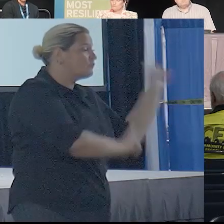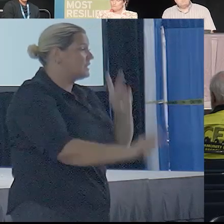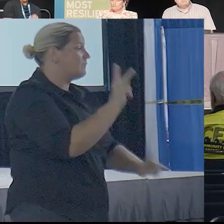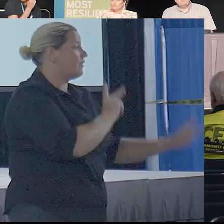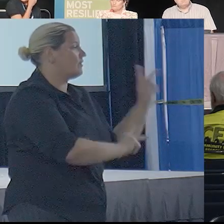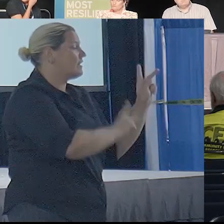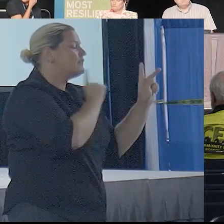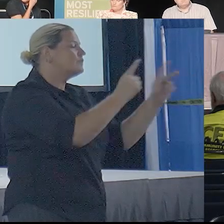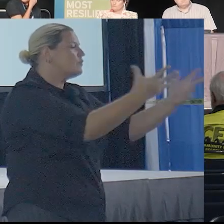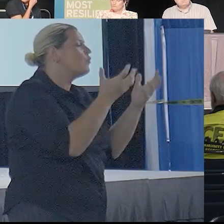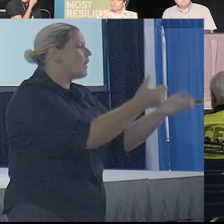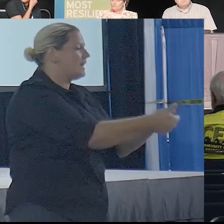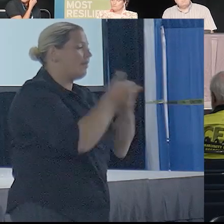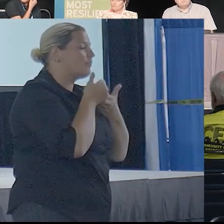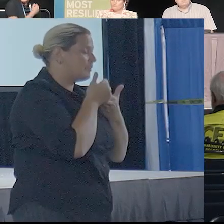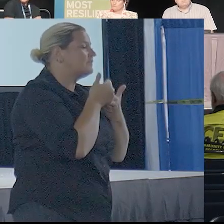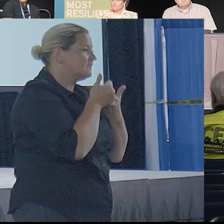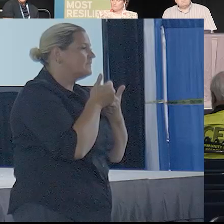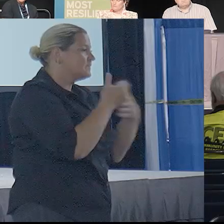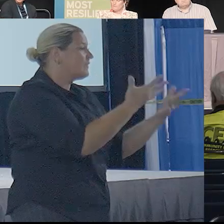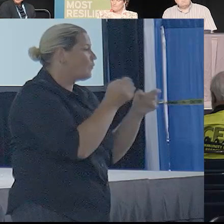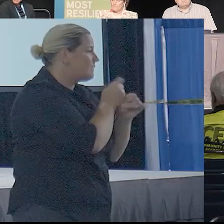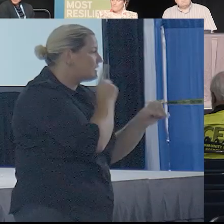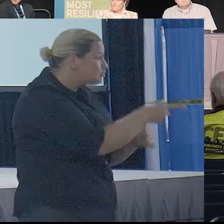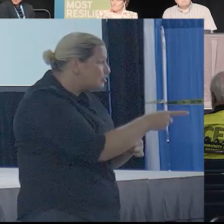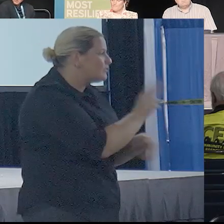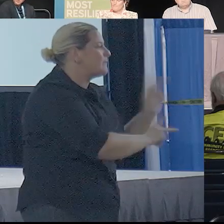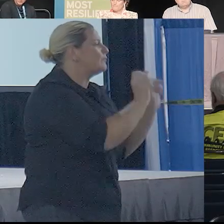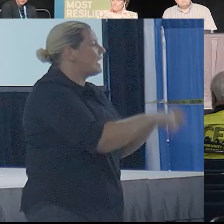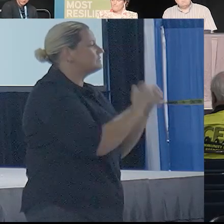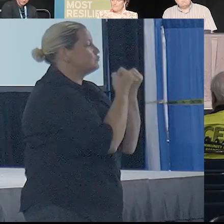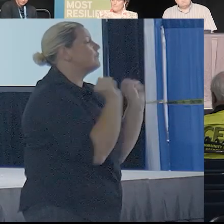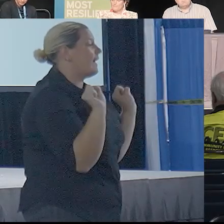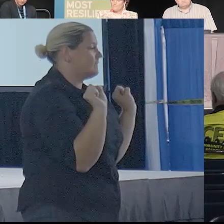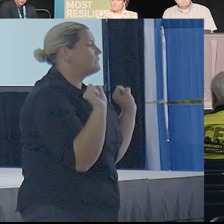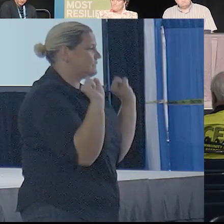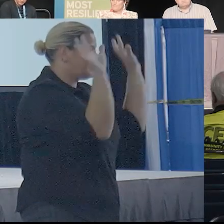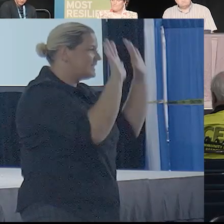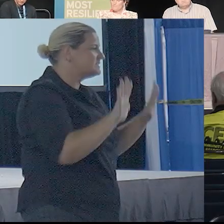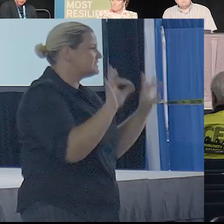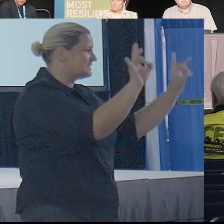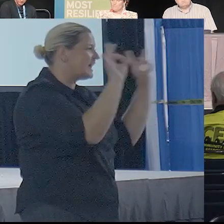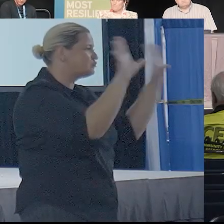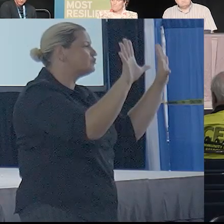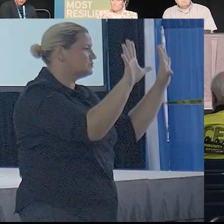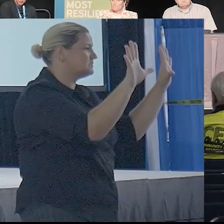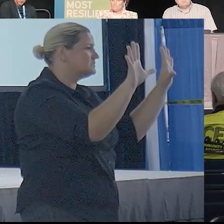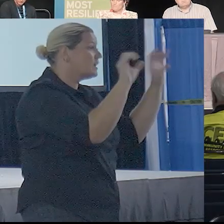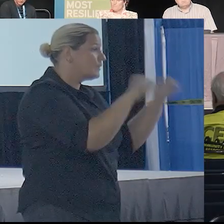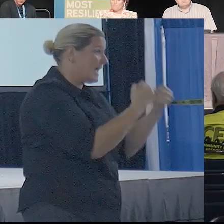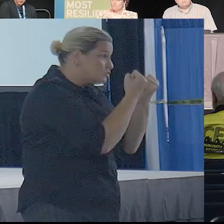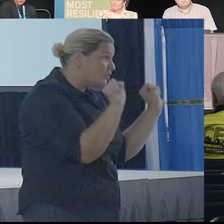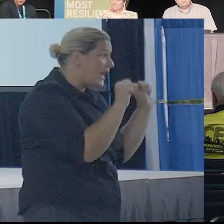who really want to help and be sure that people can survive these disasters and